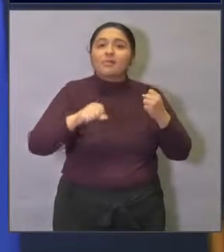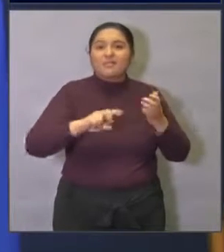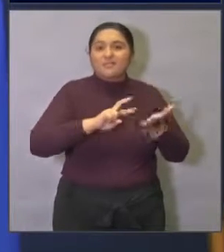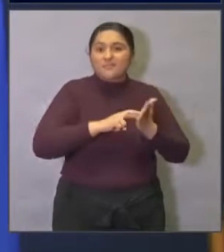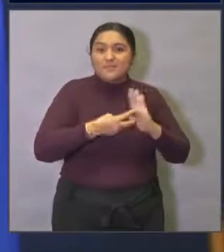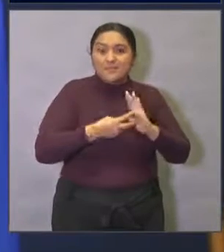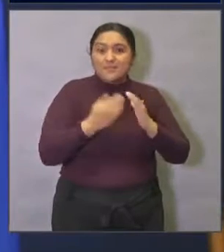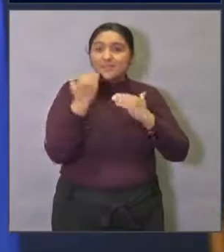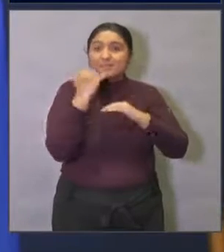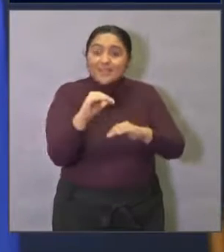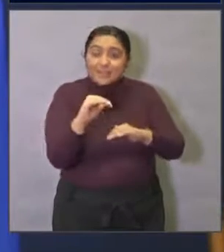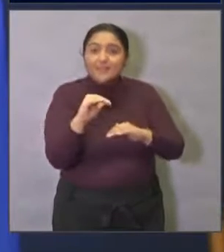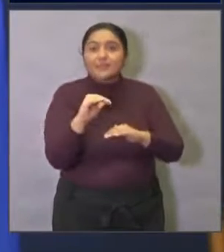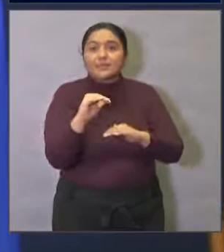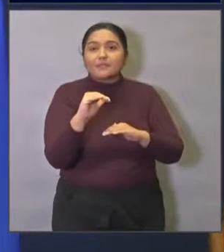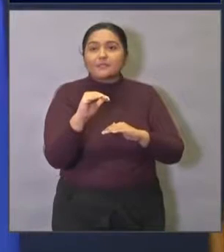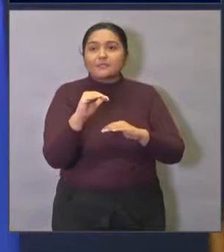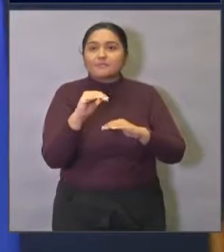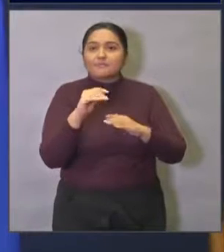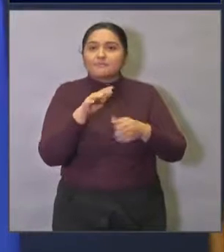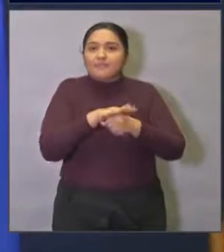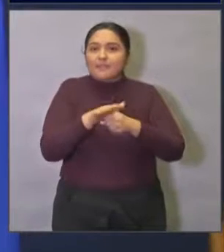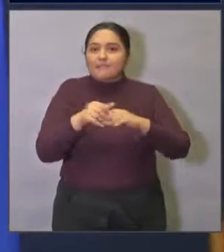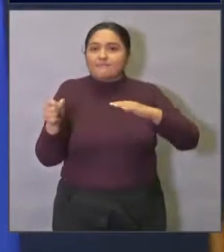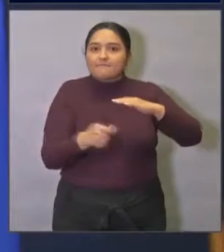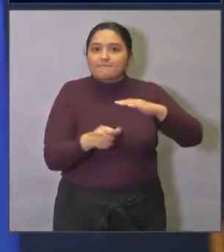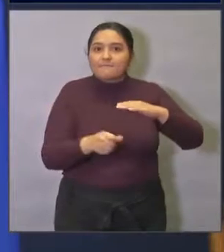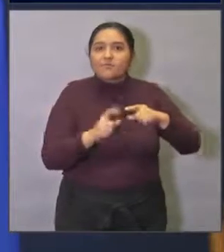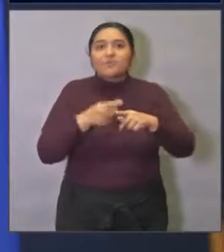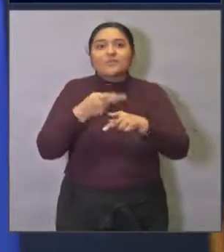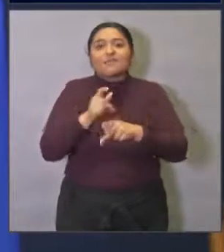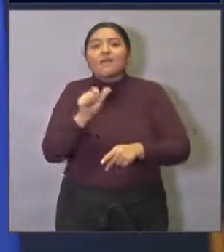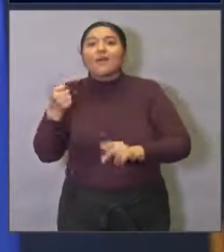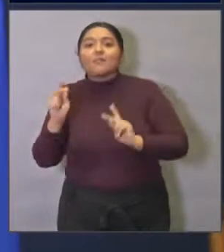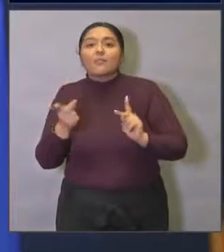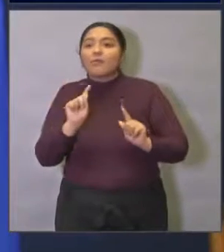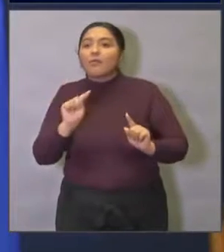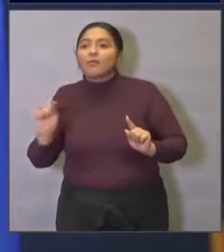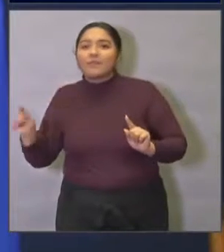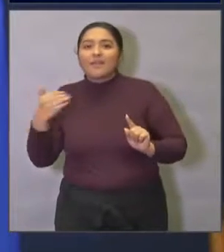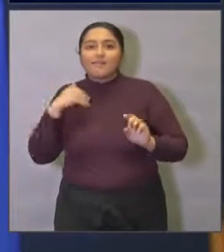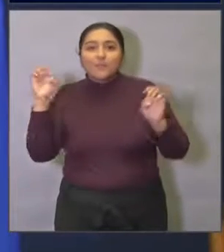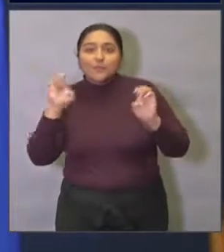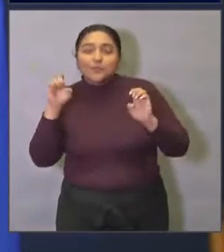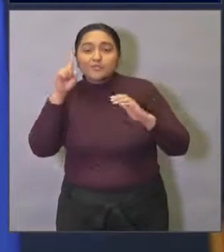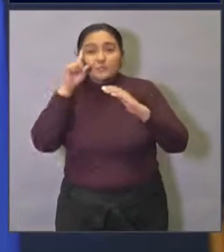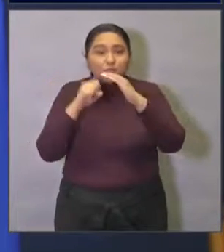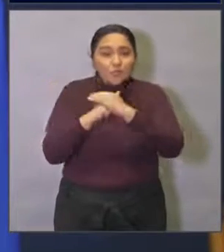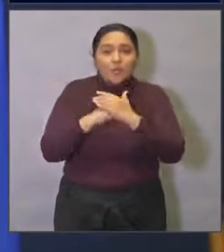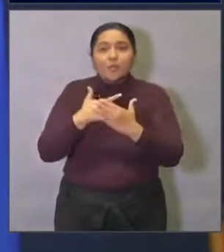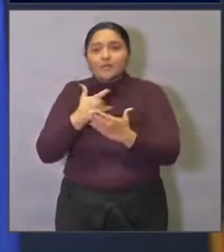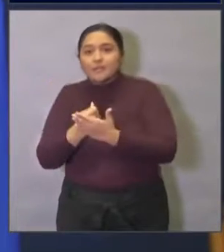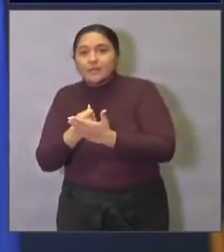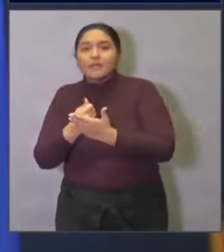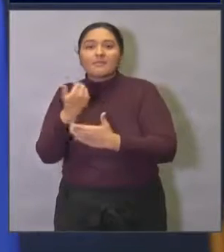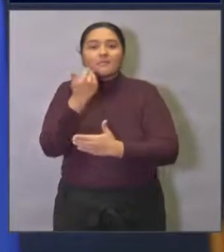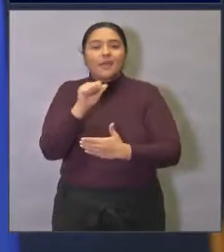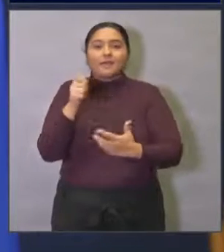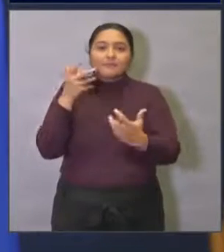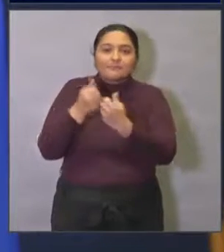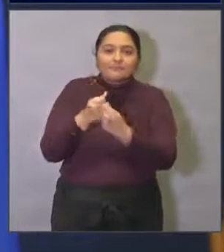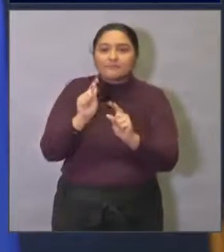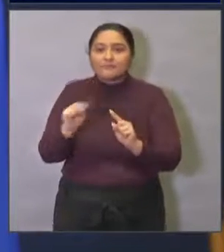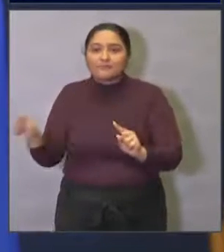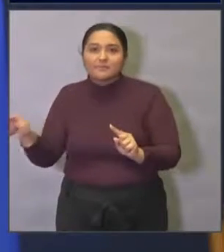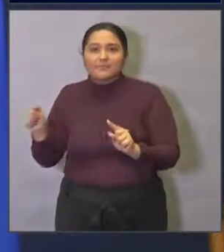the capacity that we have to take care of patients with other emergencies, including strokes, heart attacks, traumas. And to this point,